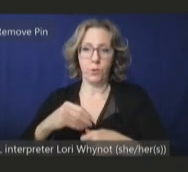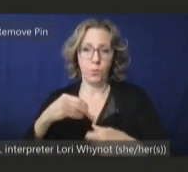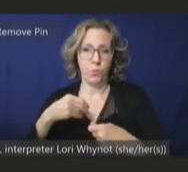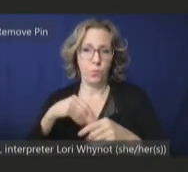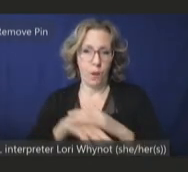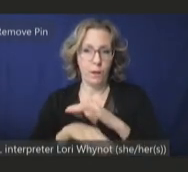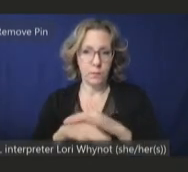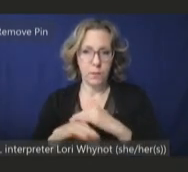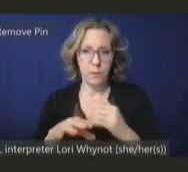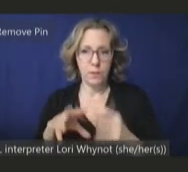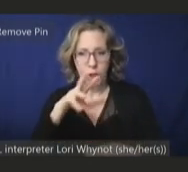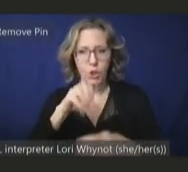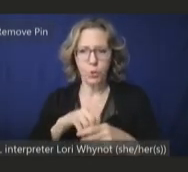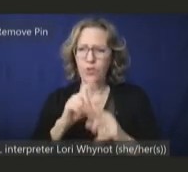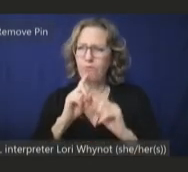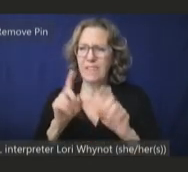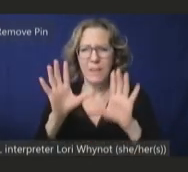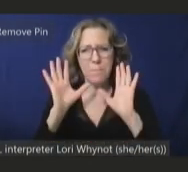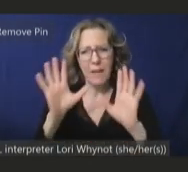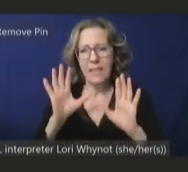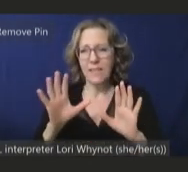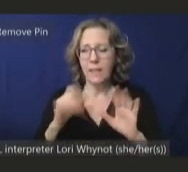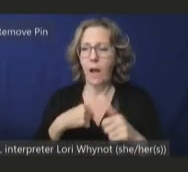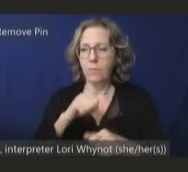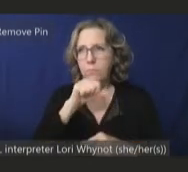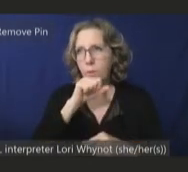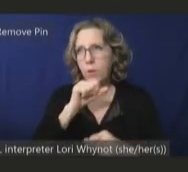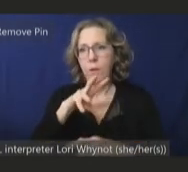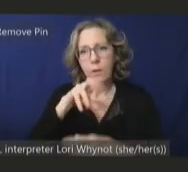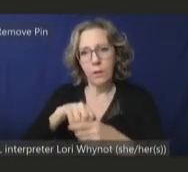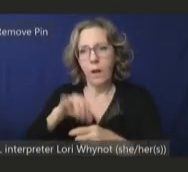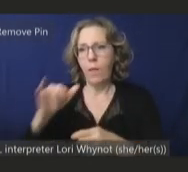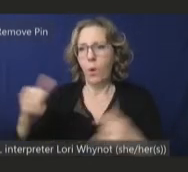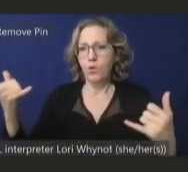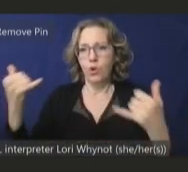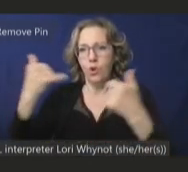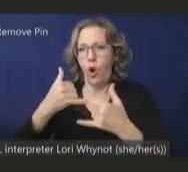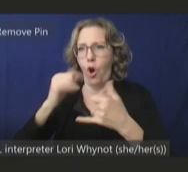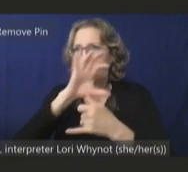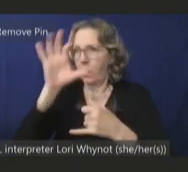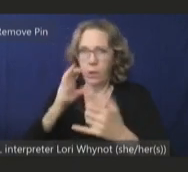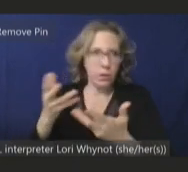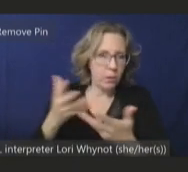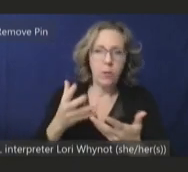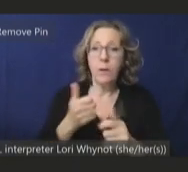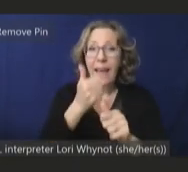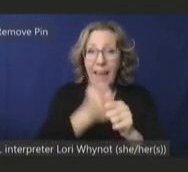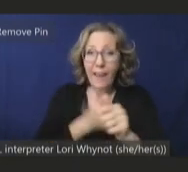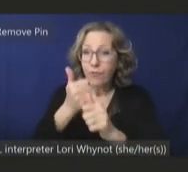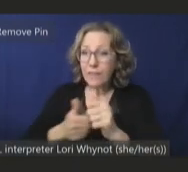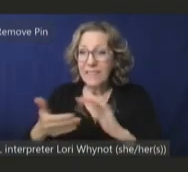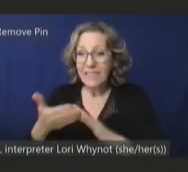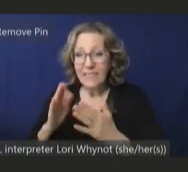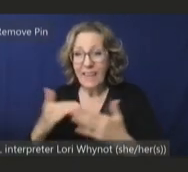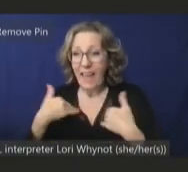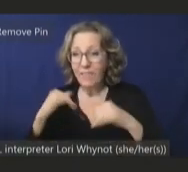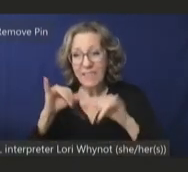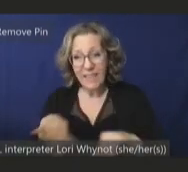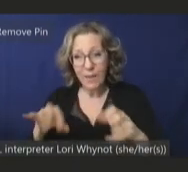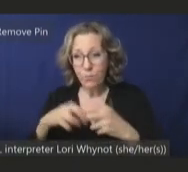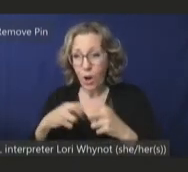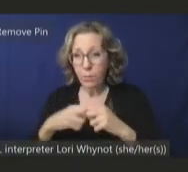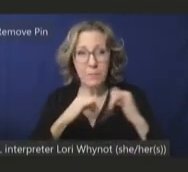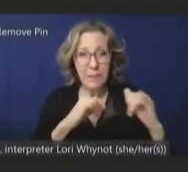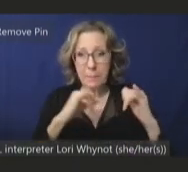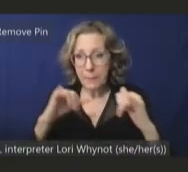really so amazing when I get on these calls with my colleagues, because every city is dealing with the same issue, whether it's bike lanes